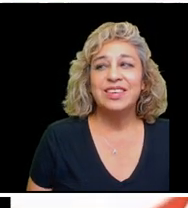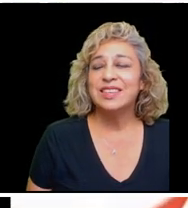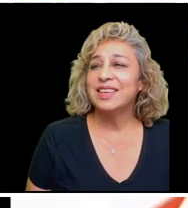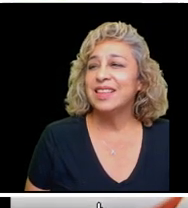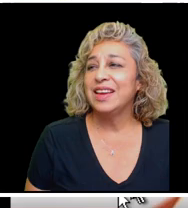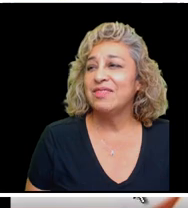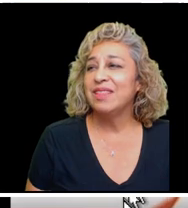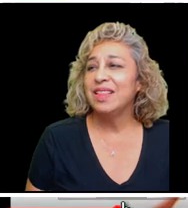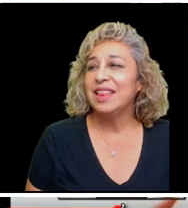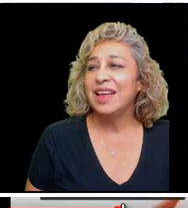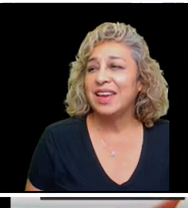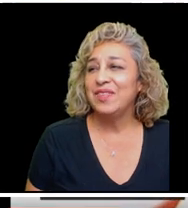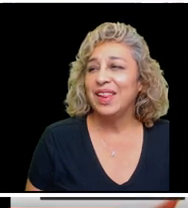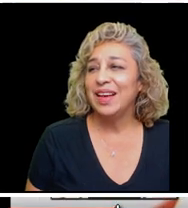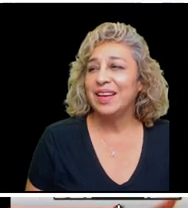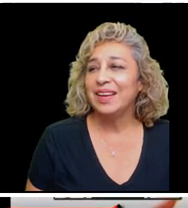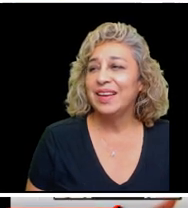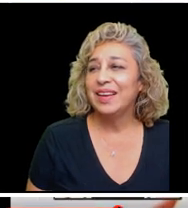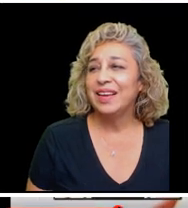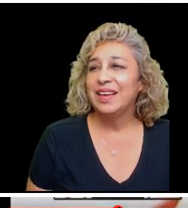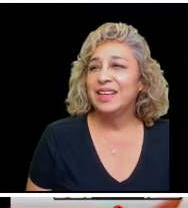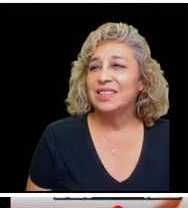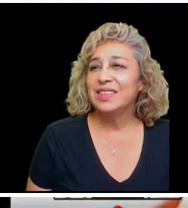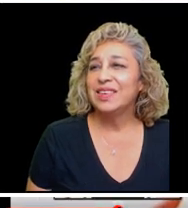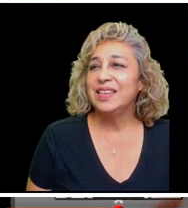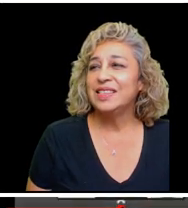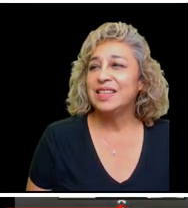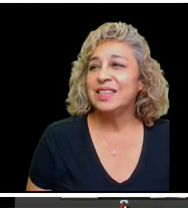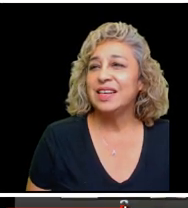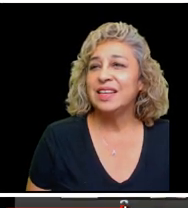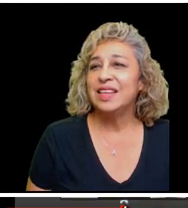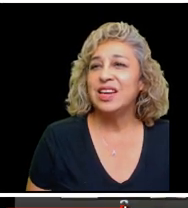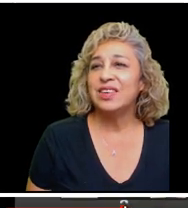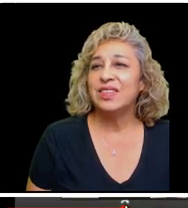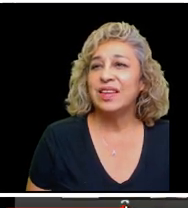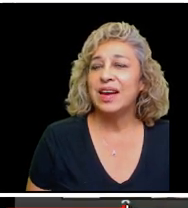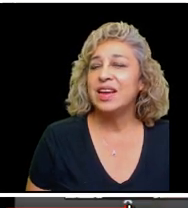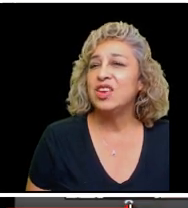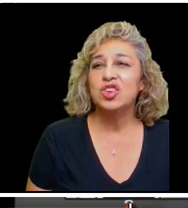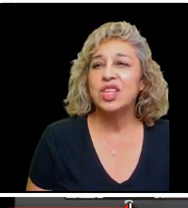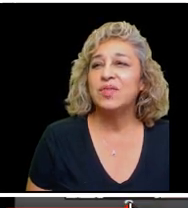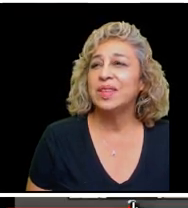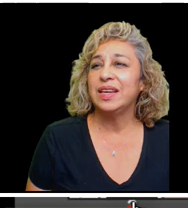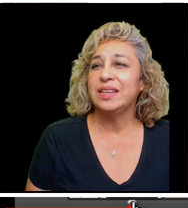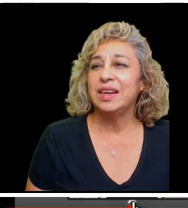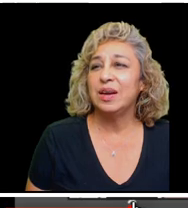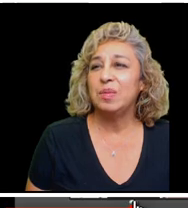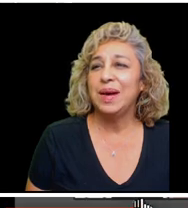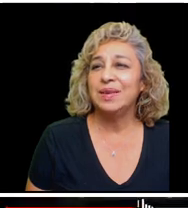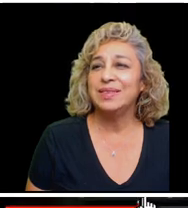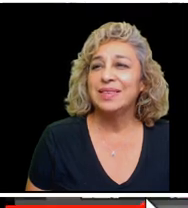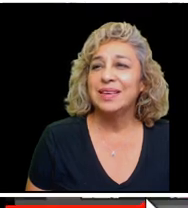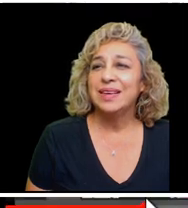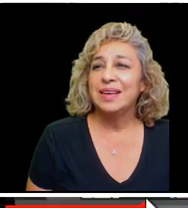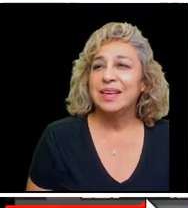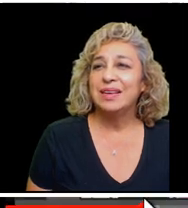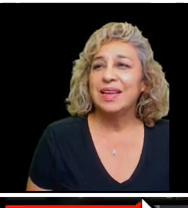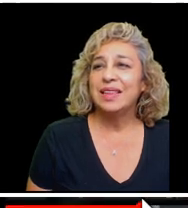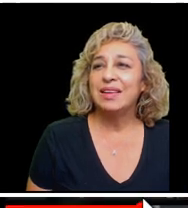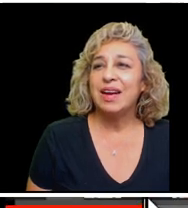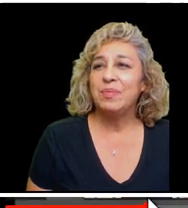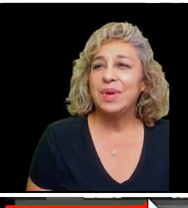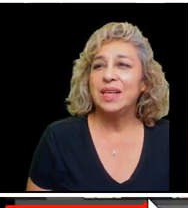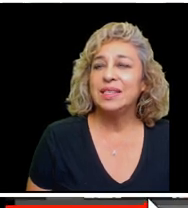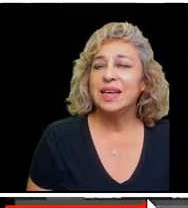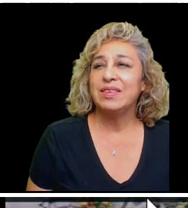seriously they really like him a lot so he says that you know usually what they talk about is you know